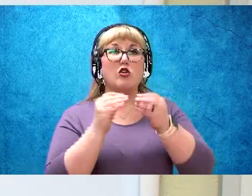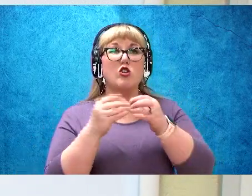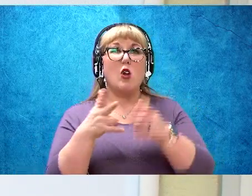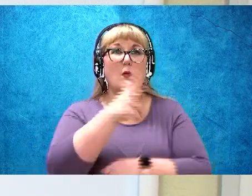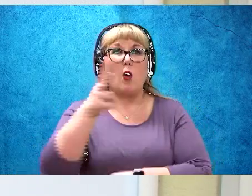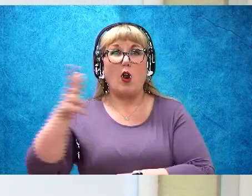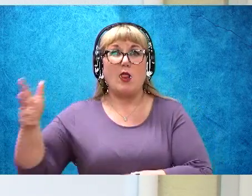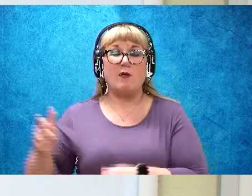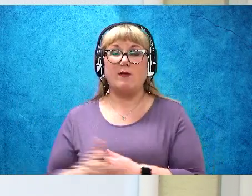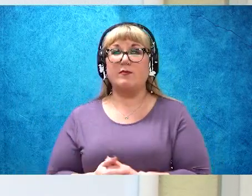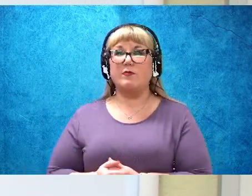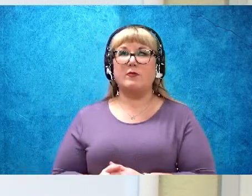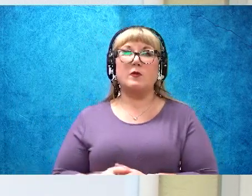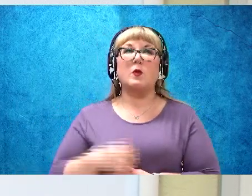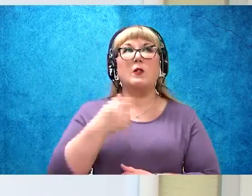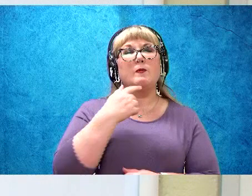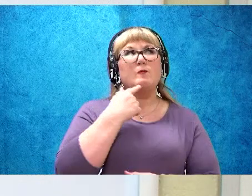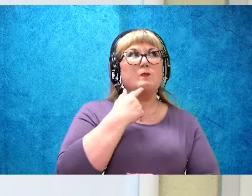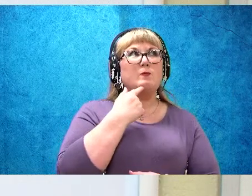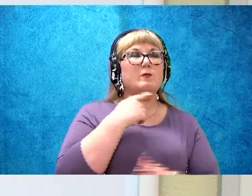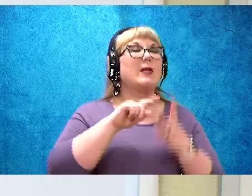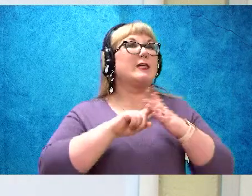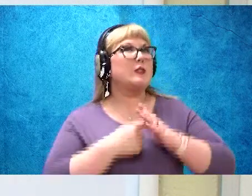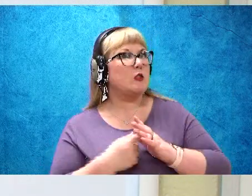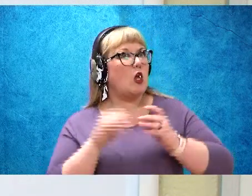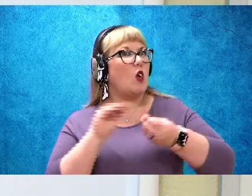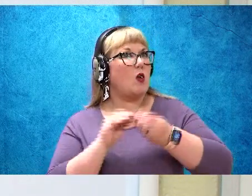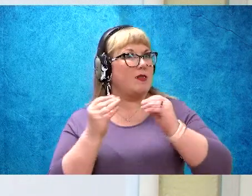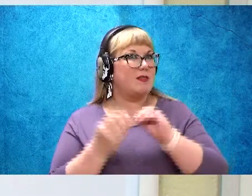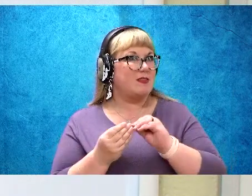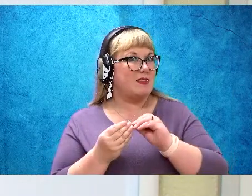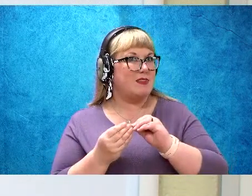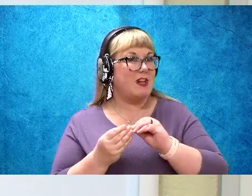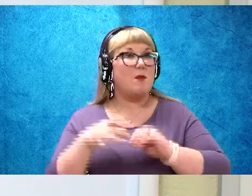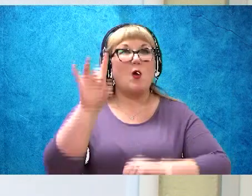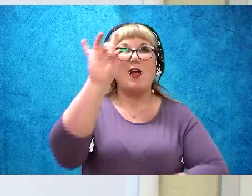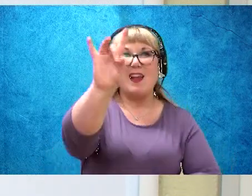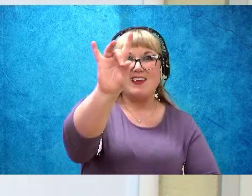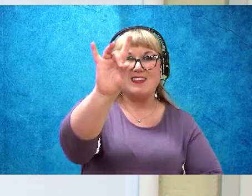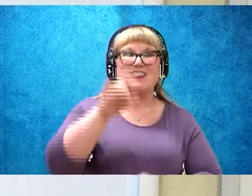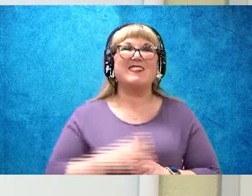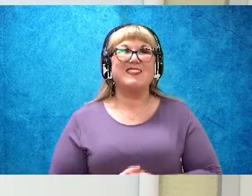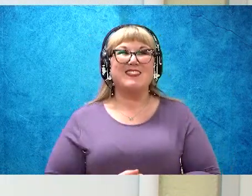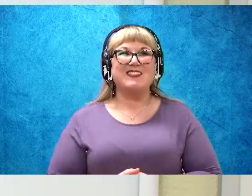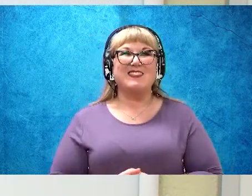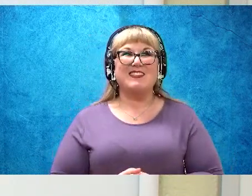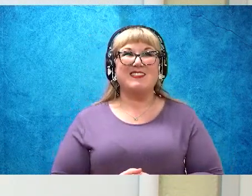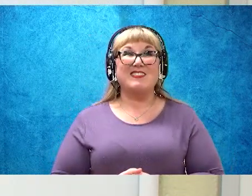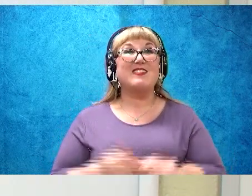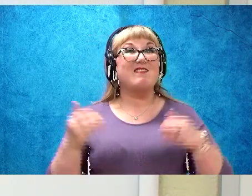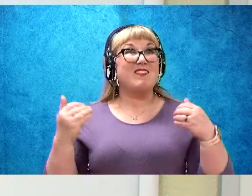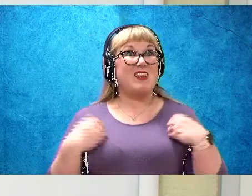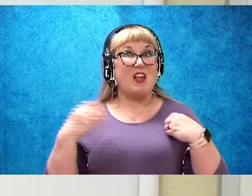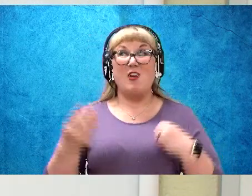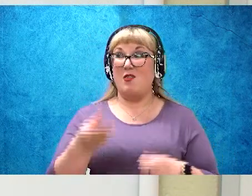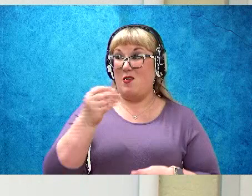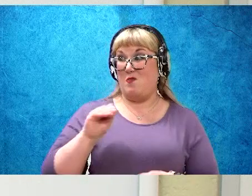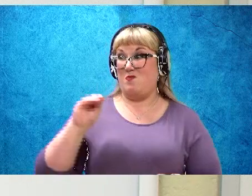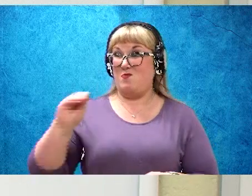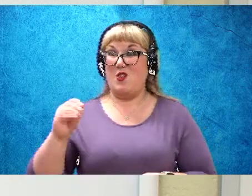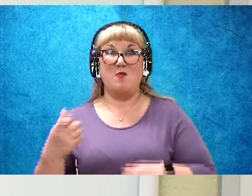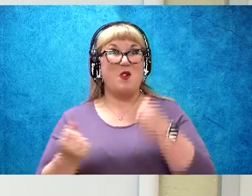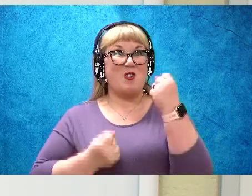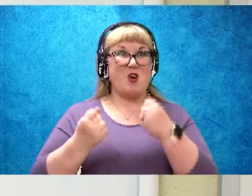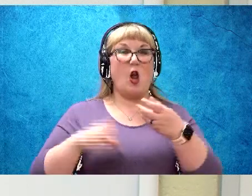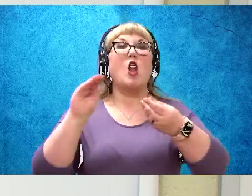lot. So let's start with the number 8. I have put my car on